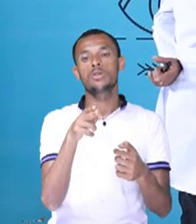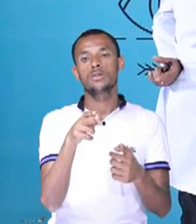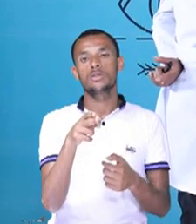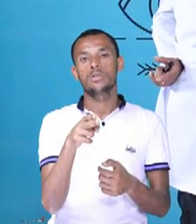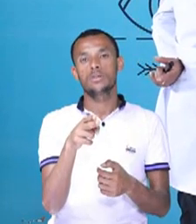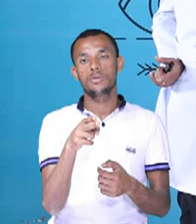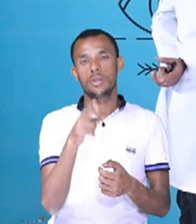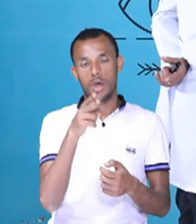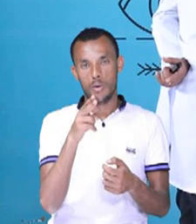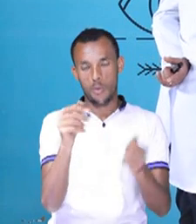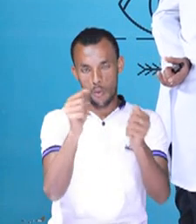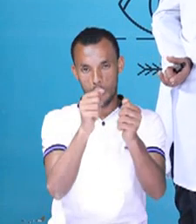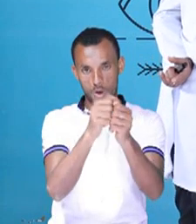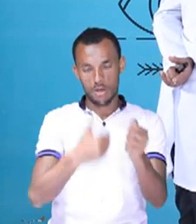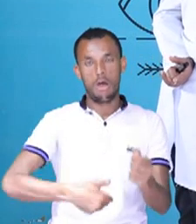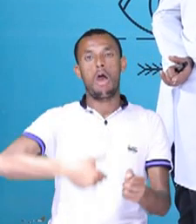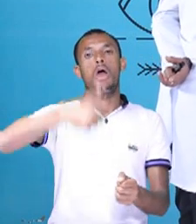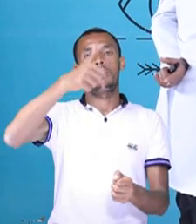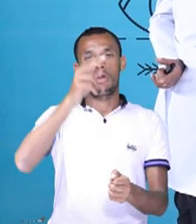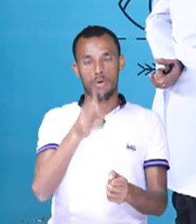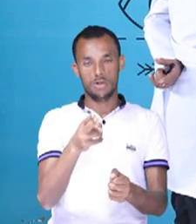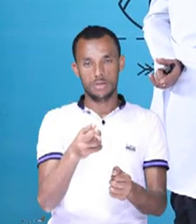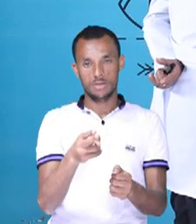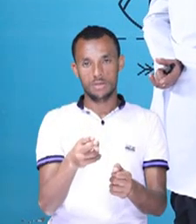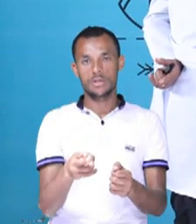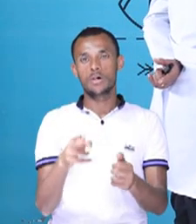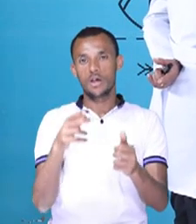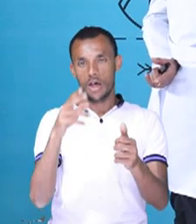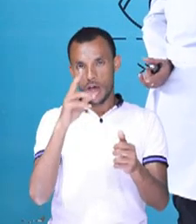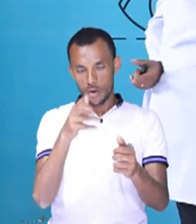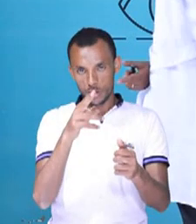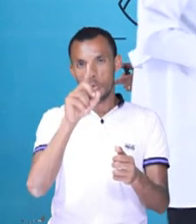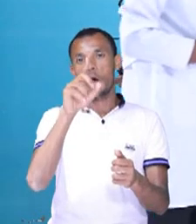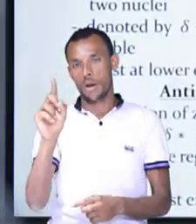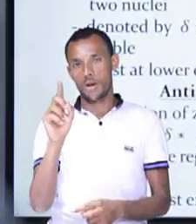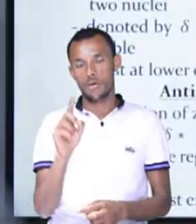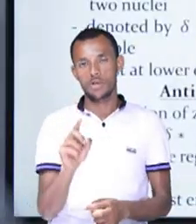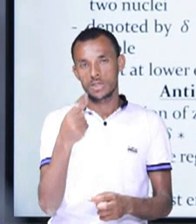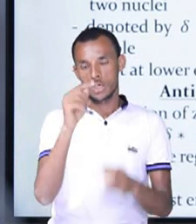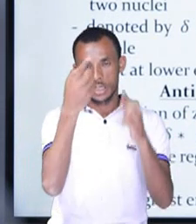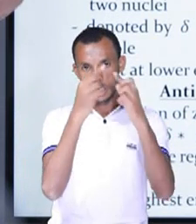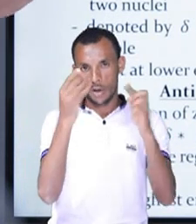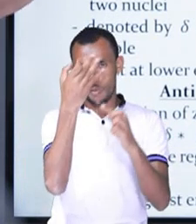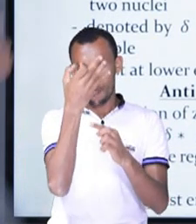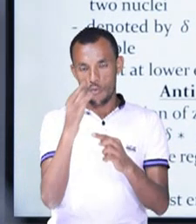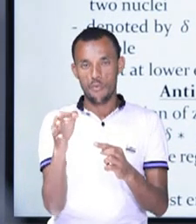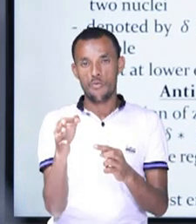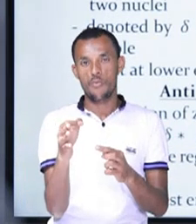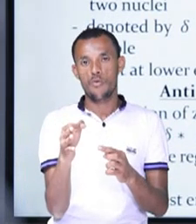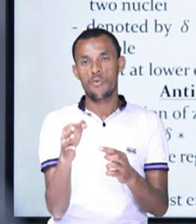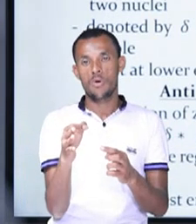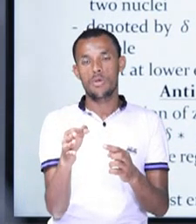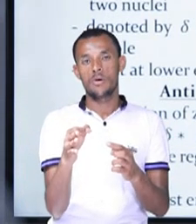hydrogen with another hydrogen, let's take hydrogen is 1s1. The shape of the